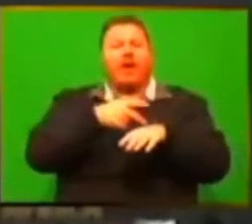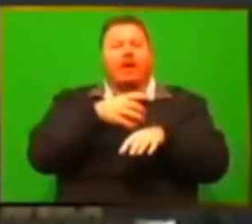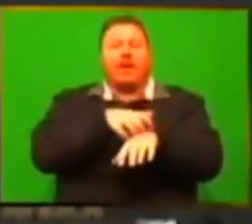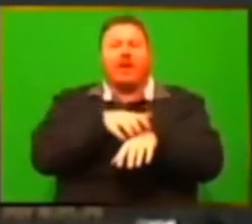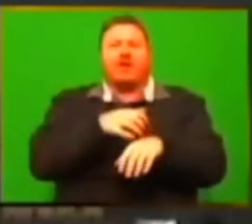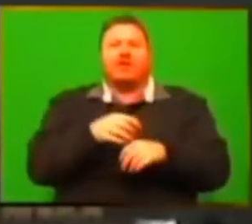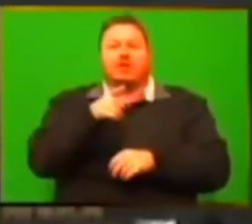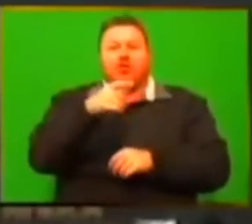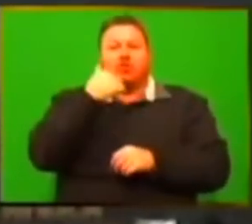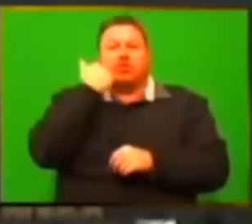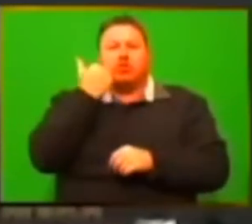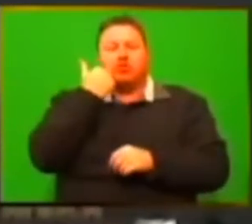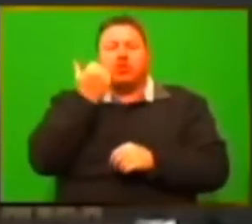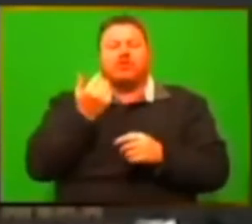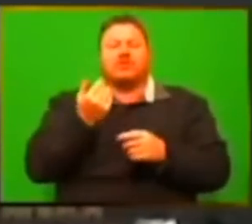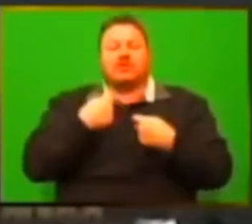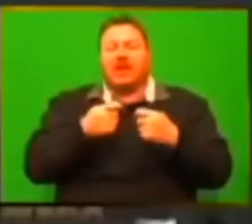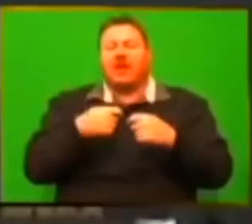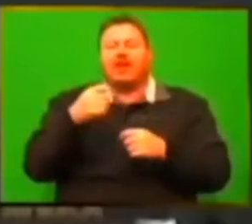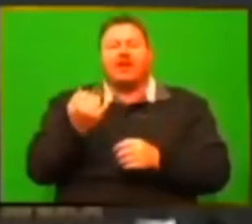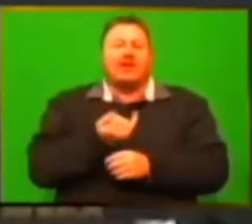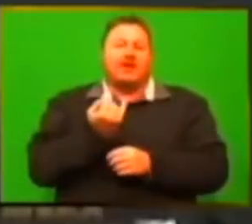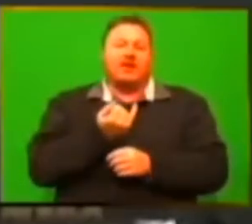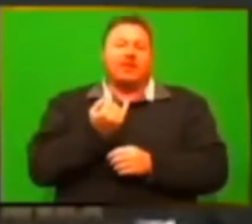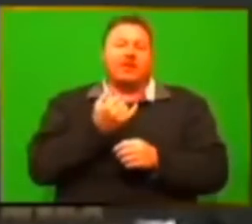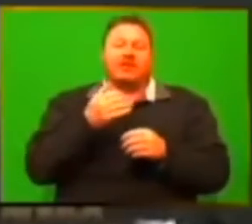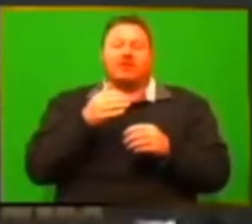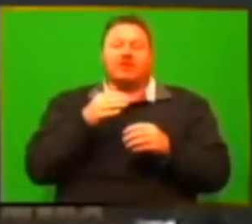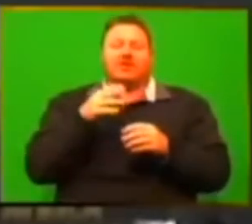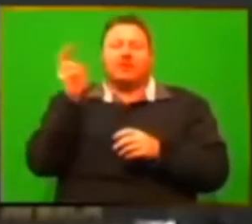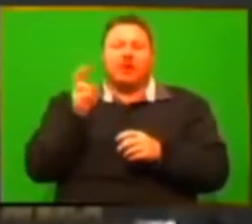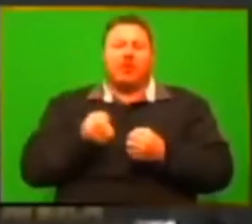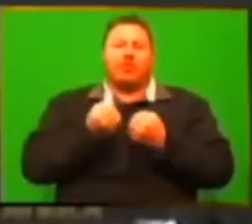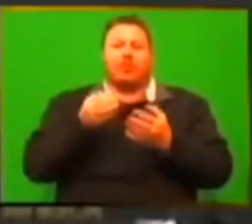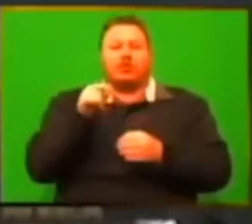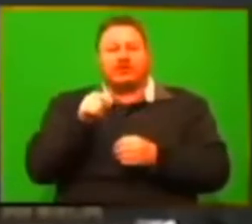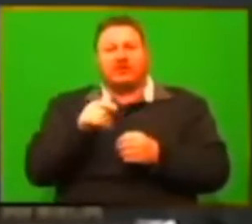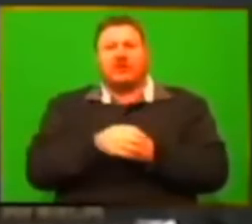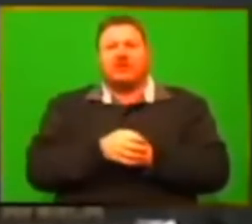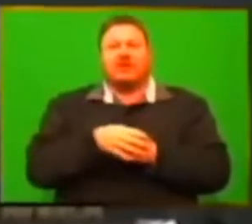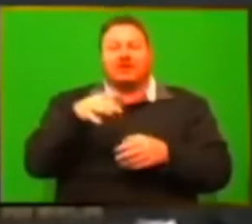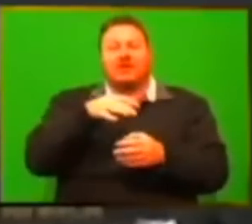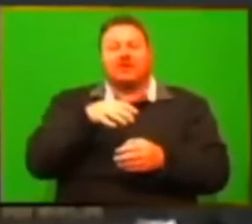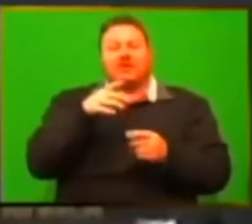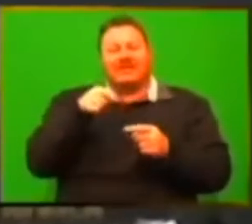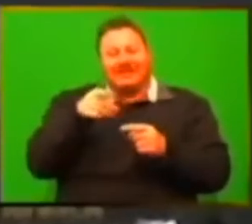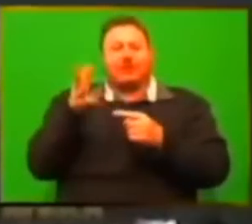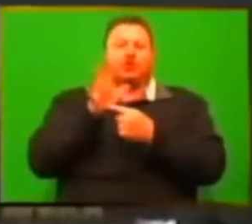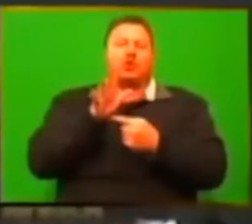salesperson for independent power producers. These independent power producers were at the center of why South Africa